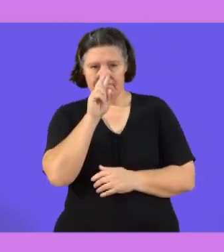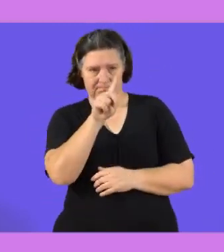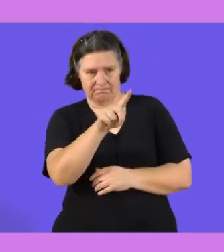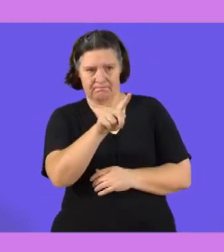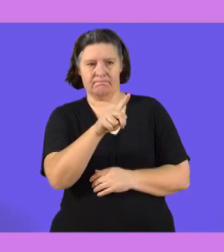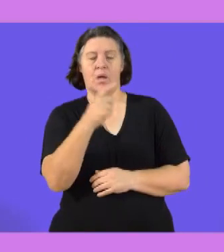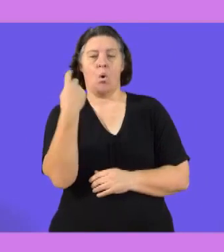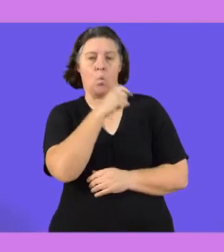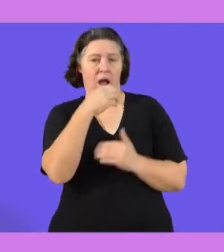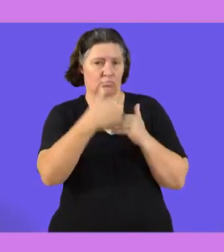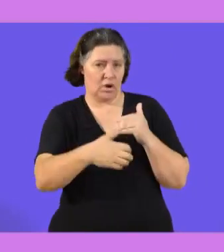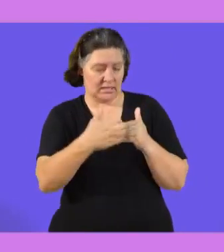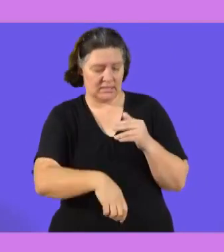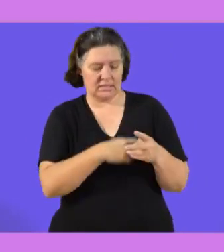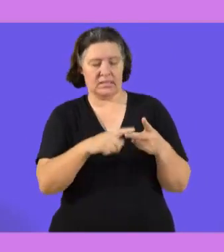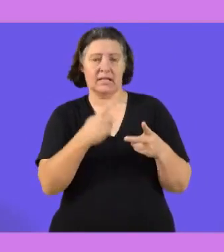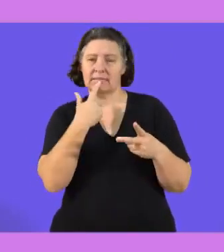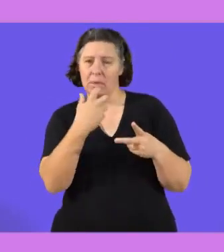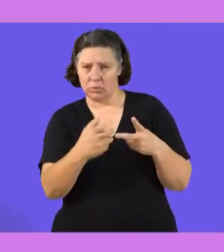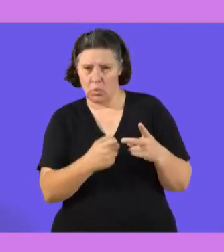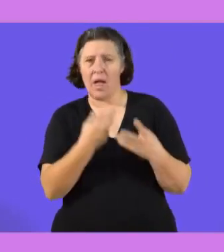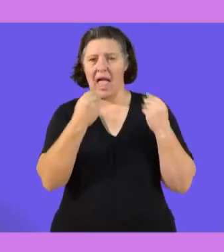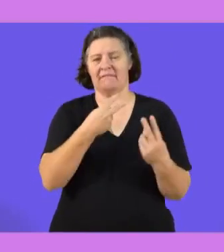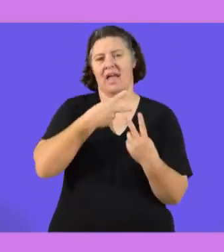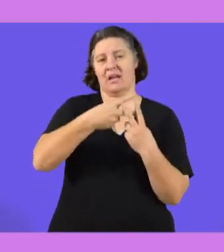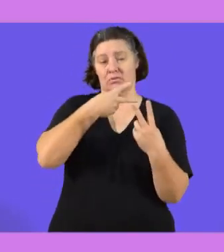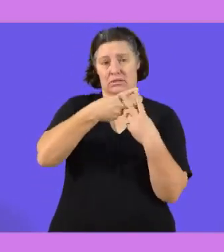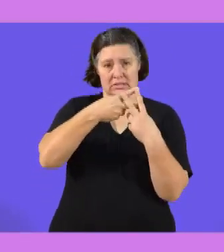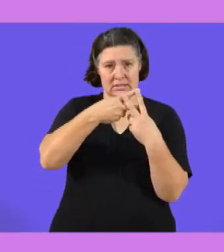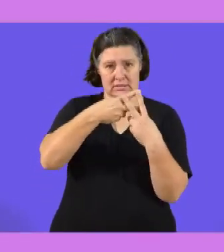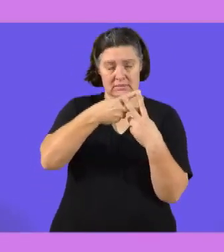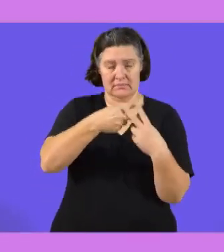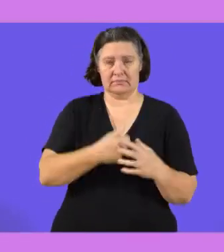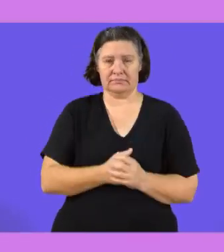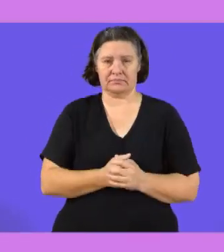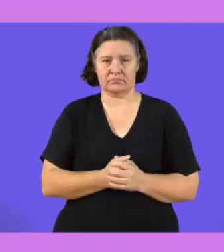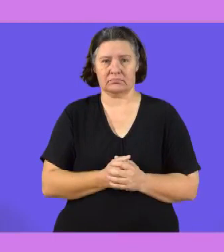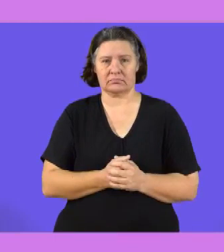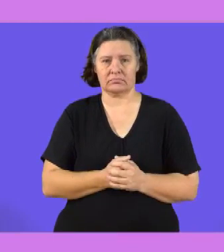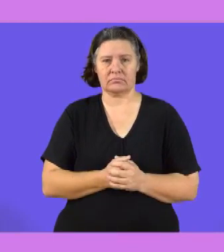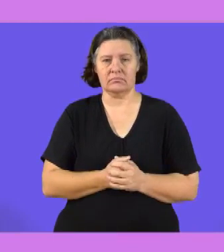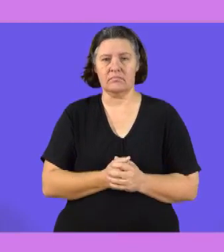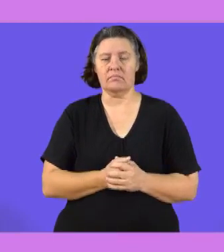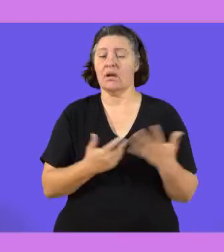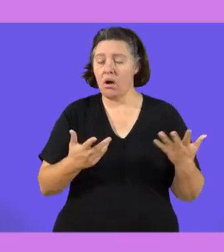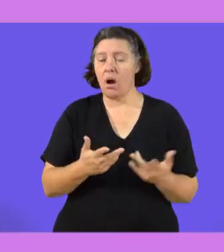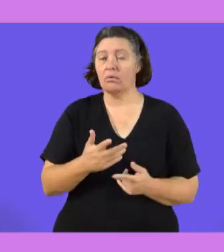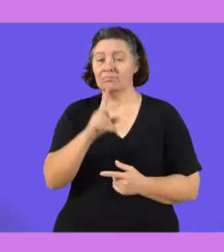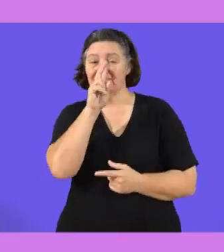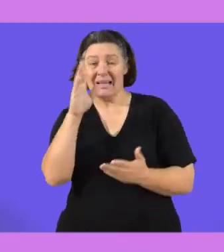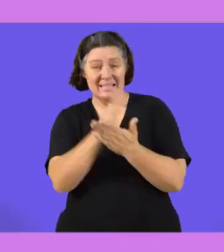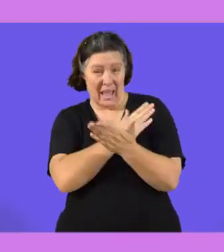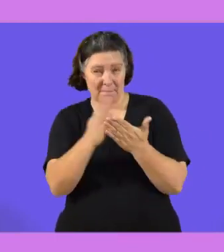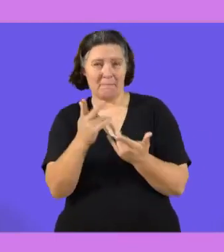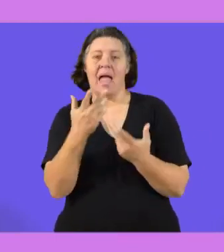at white bread, at tomatoes, we are using what we call the hashtag. Right? Please also note